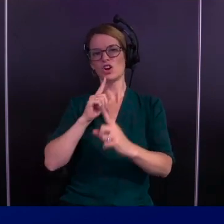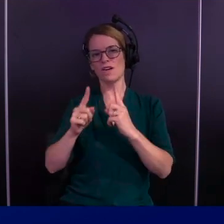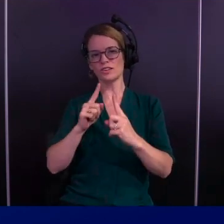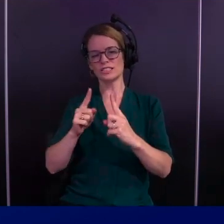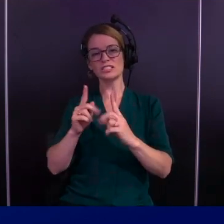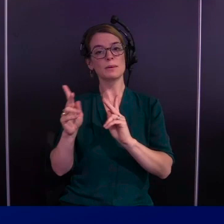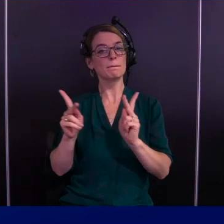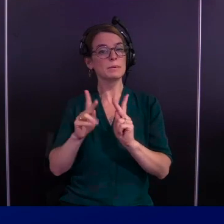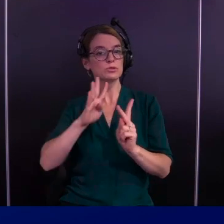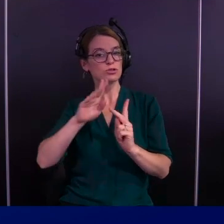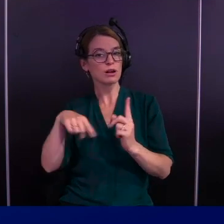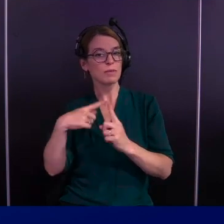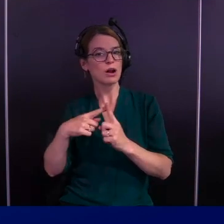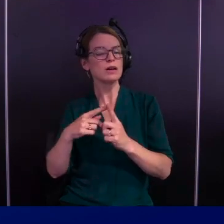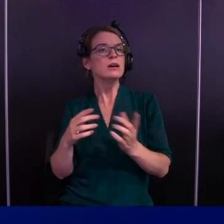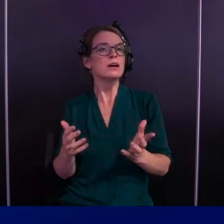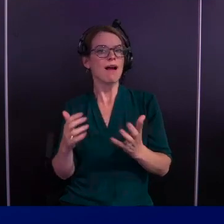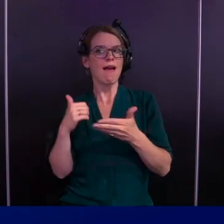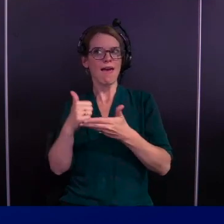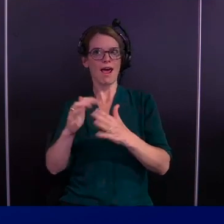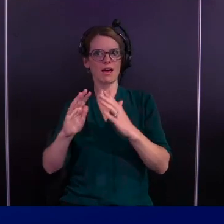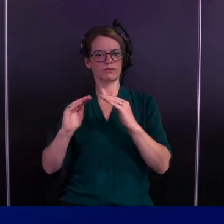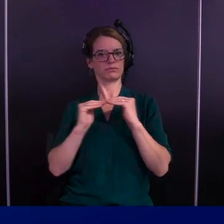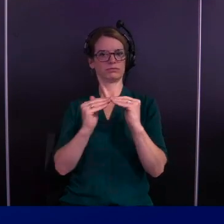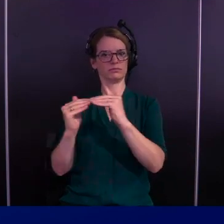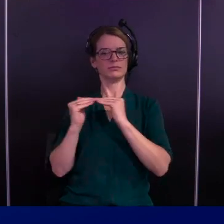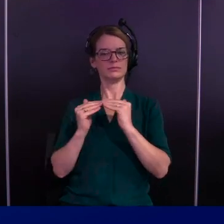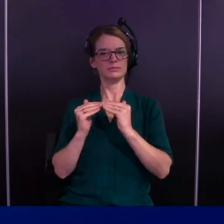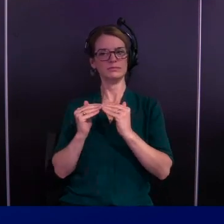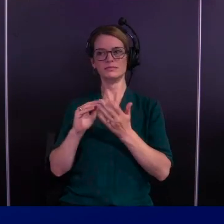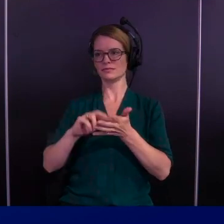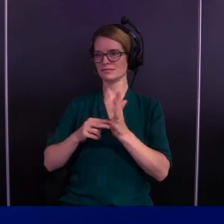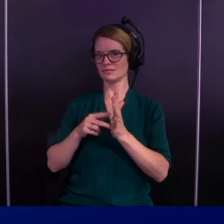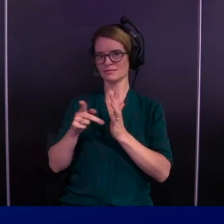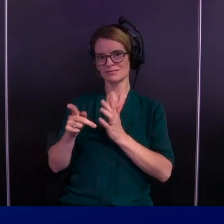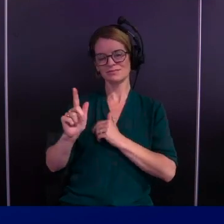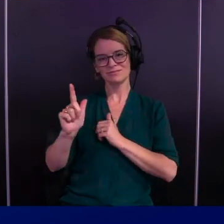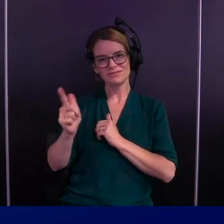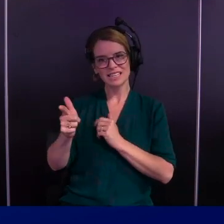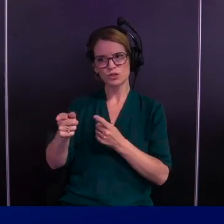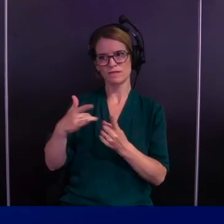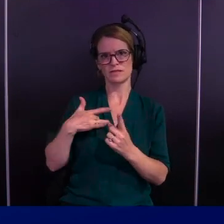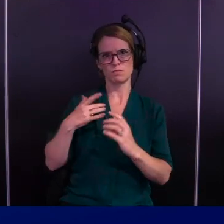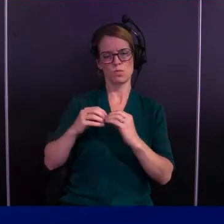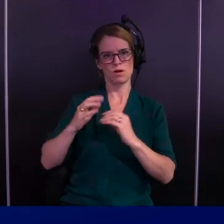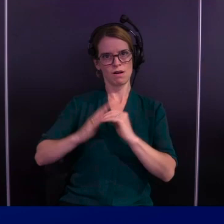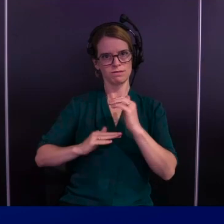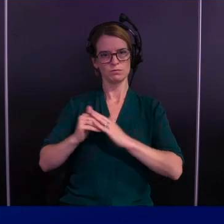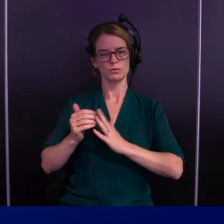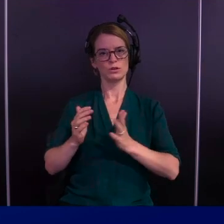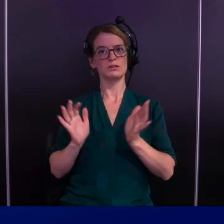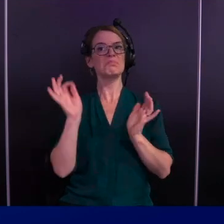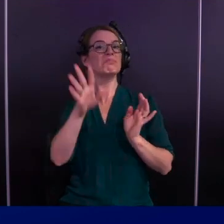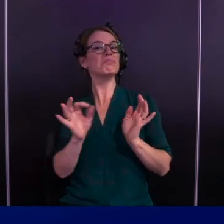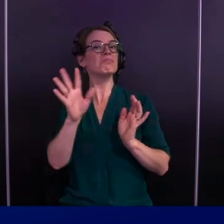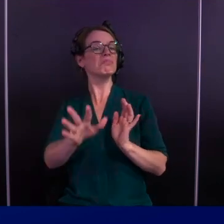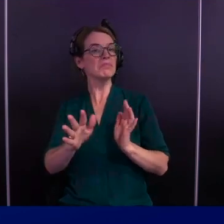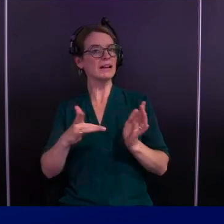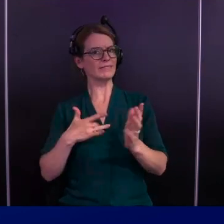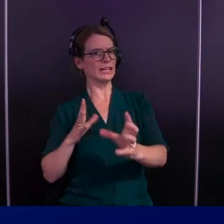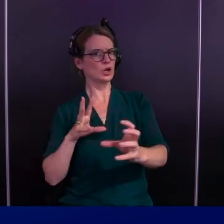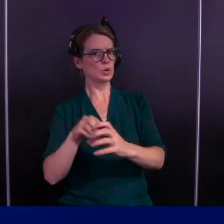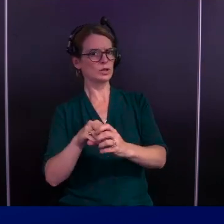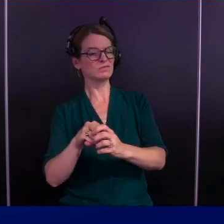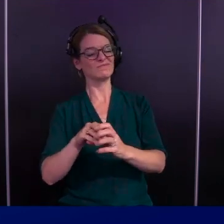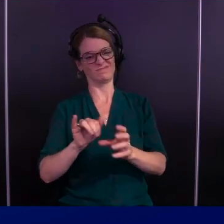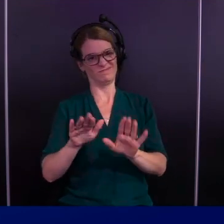it. And it will create a more equitable environment so that you're more likely to bring up new ideas in the future and you feel more included. So that's a